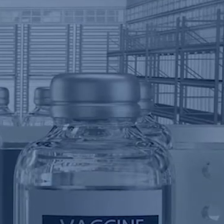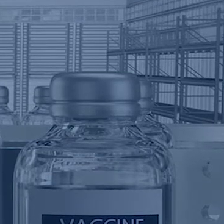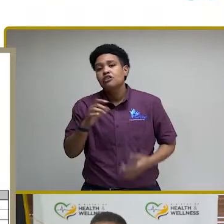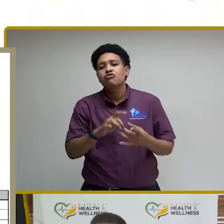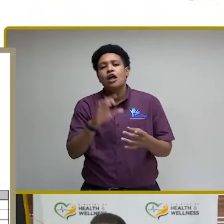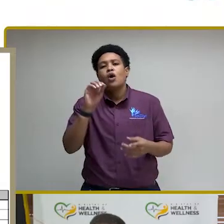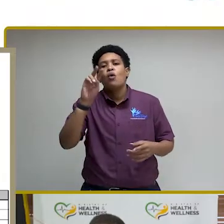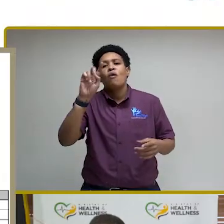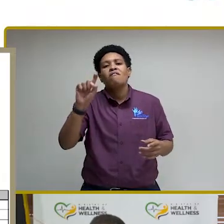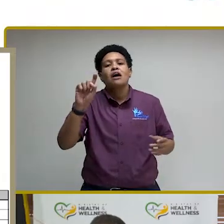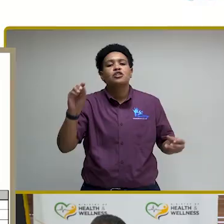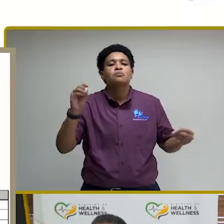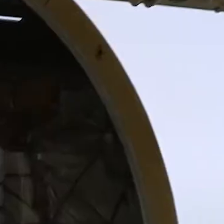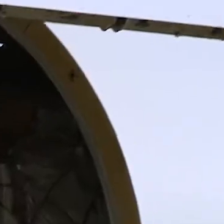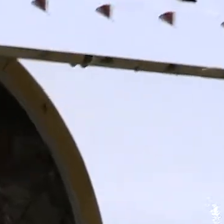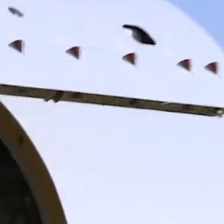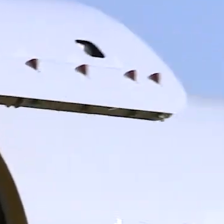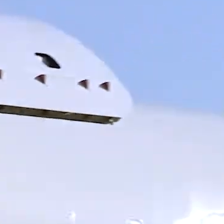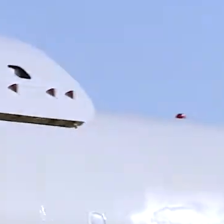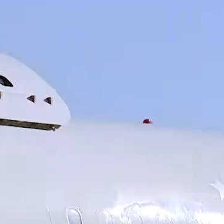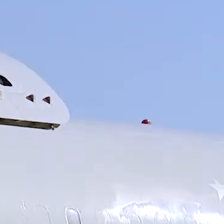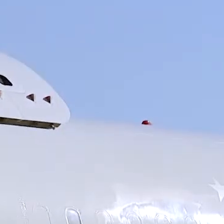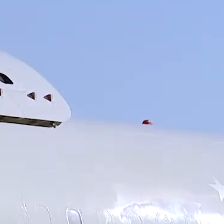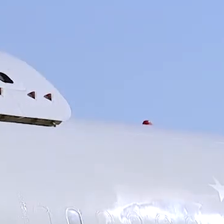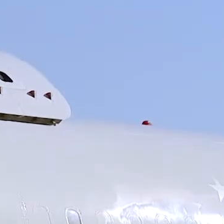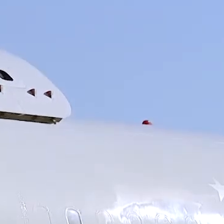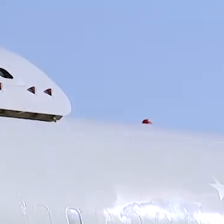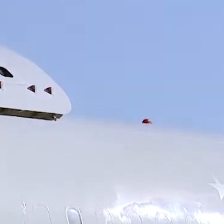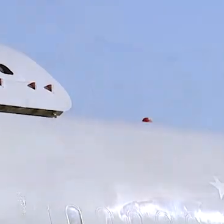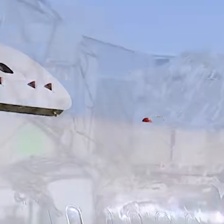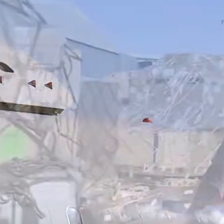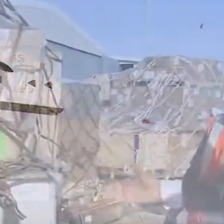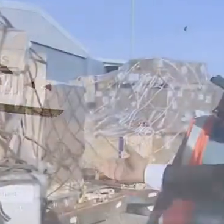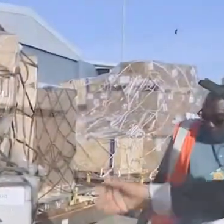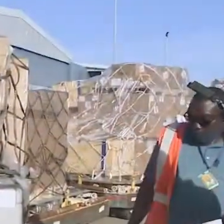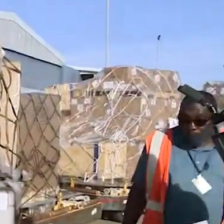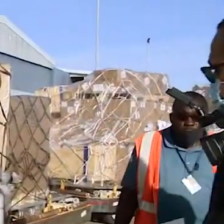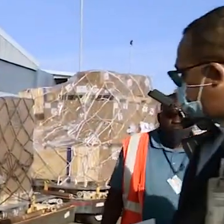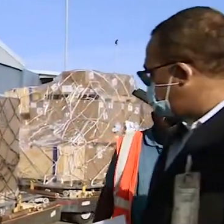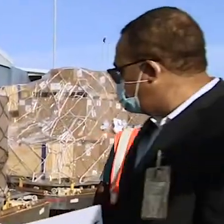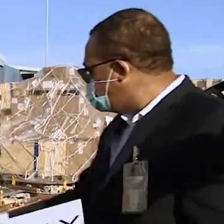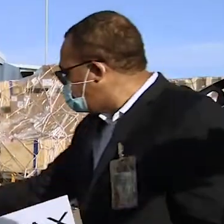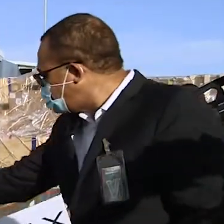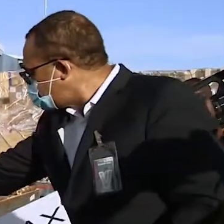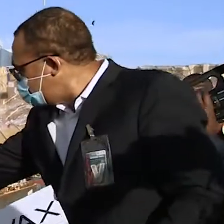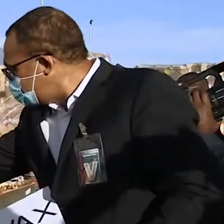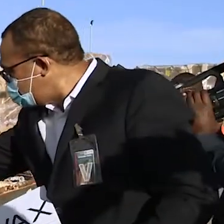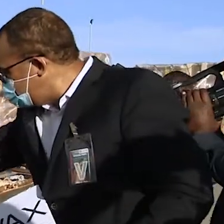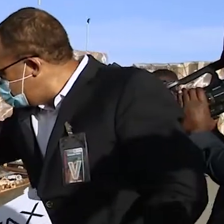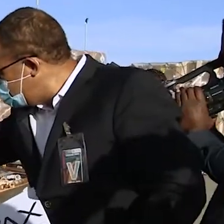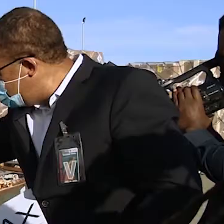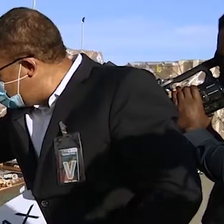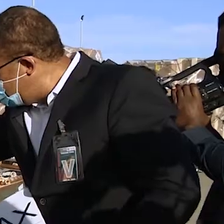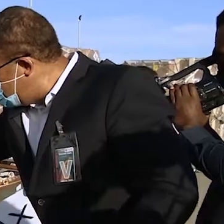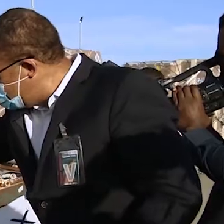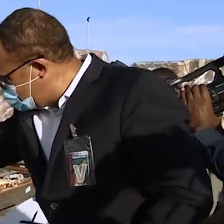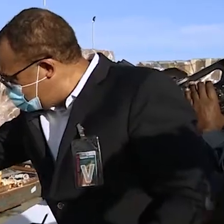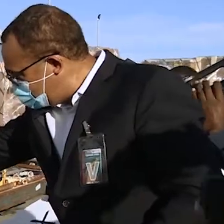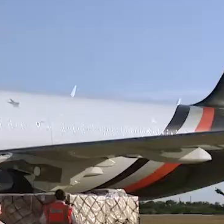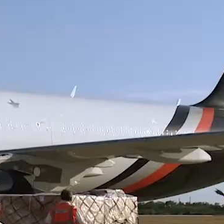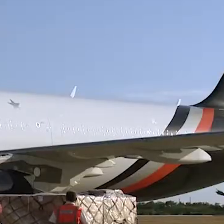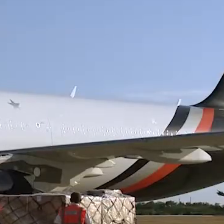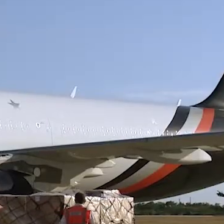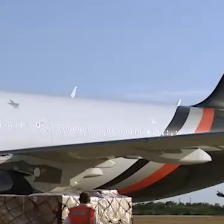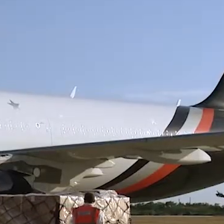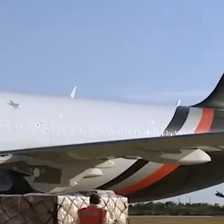on COVAX providing the additional some 14,000, which gives us about 64,000 committed vaccines